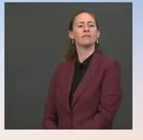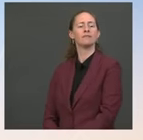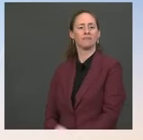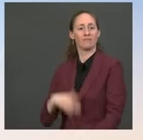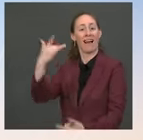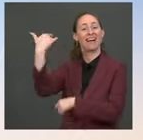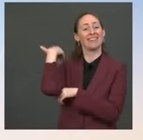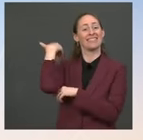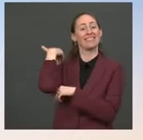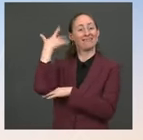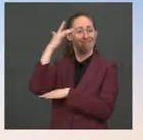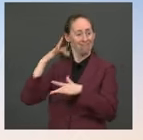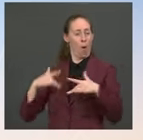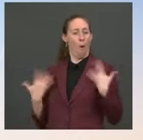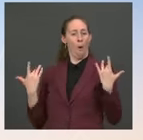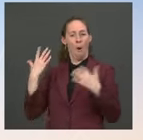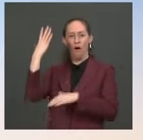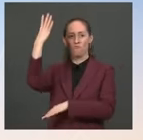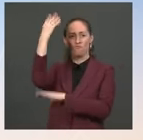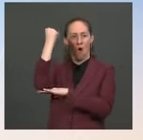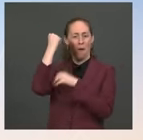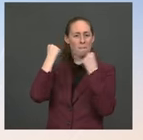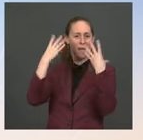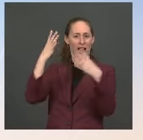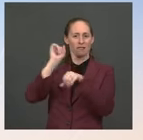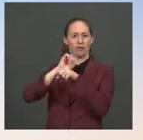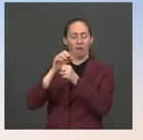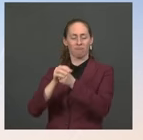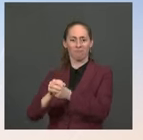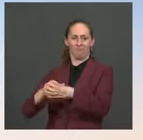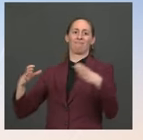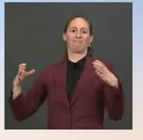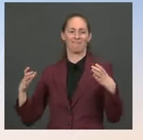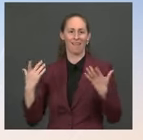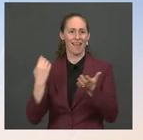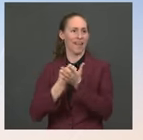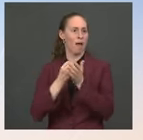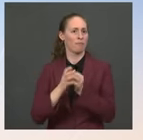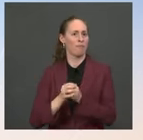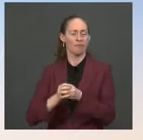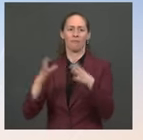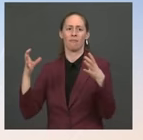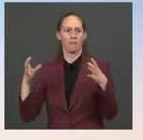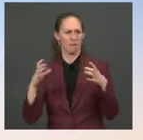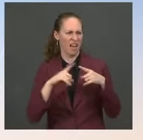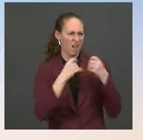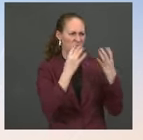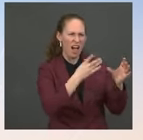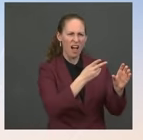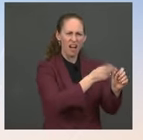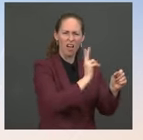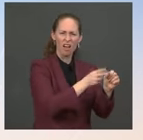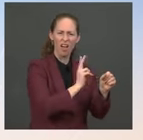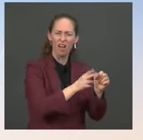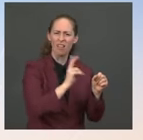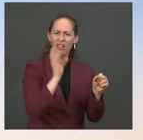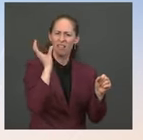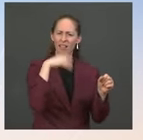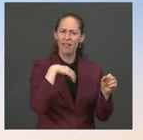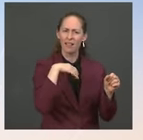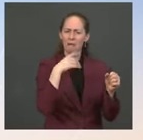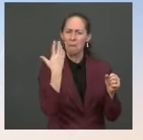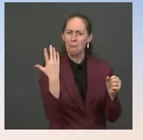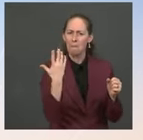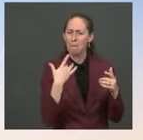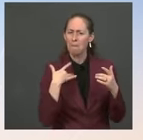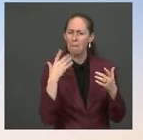talks about job growth, economic growth, et cetera? Well, what you also see in the data, Weisha, I'm not sure this data, but other data, is that people